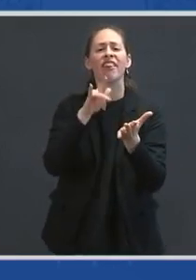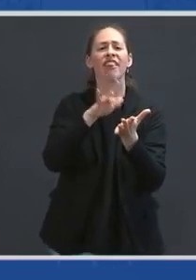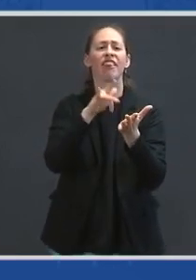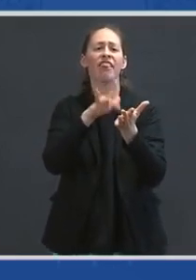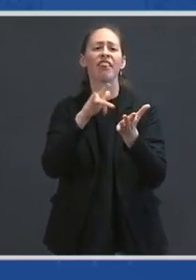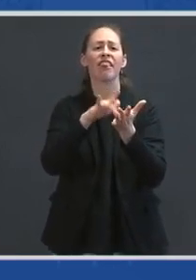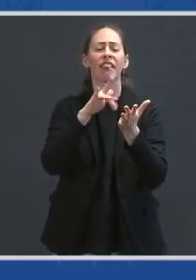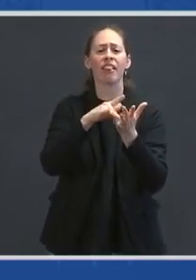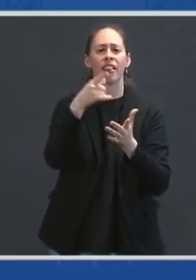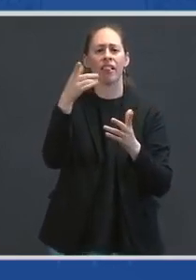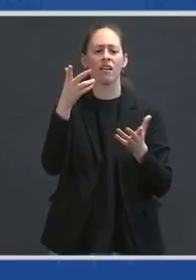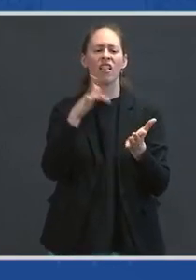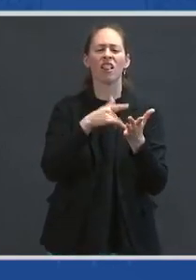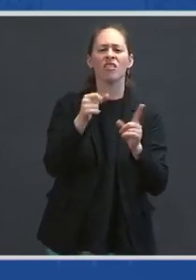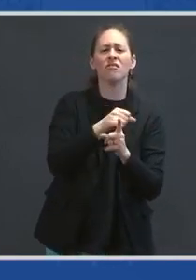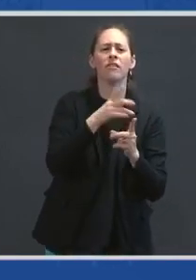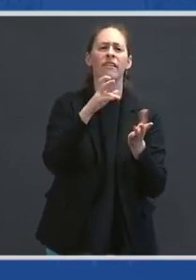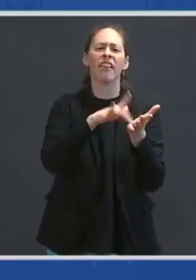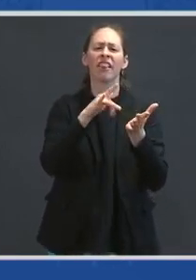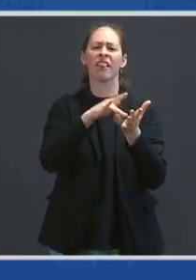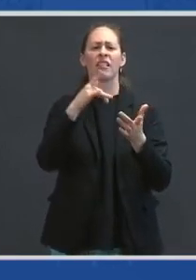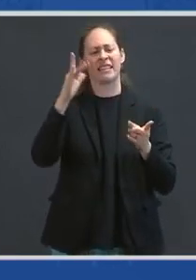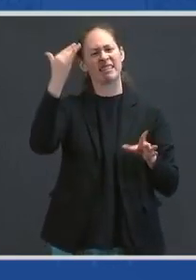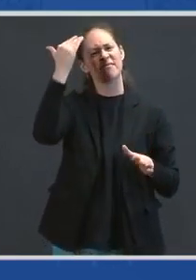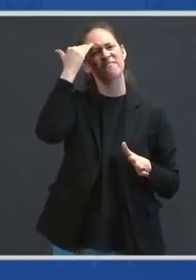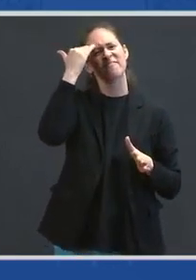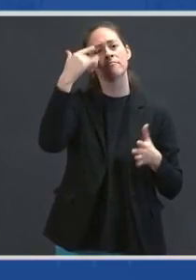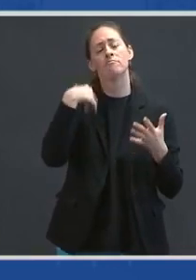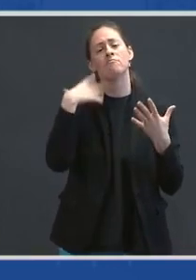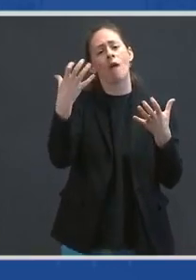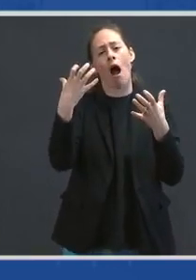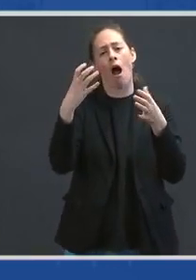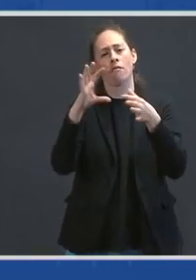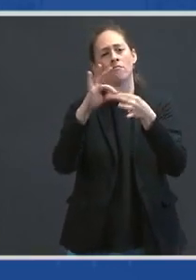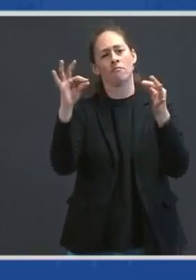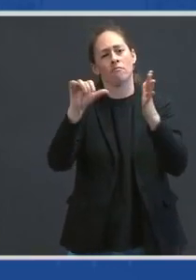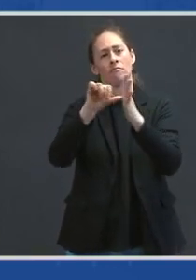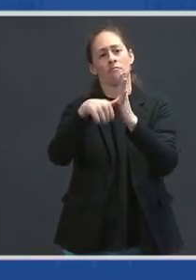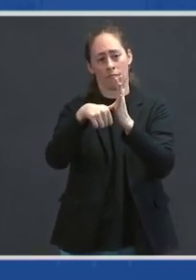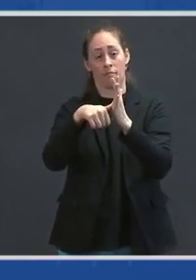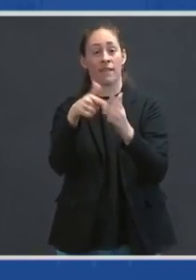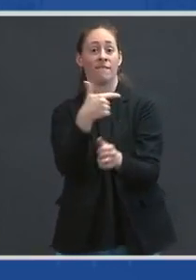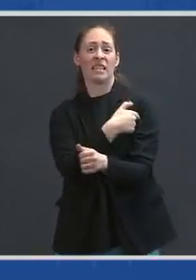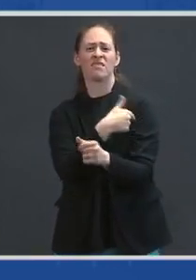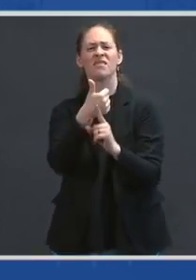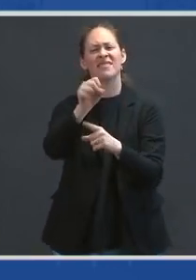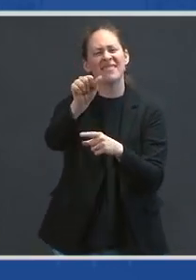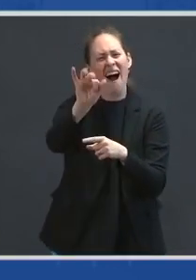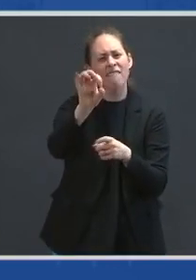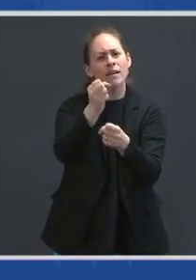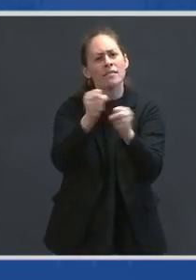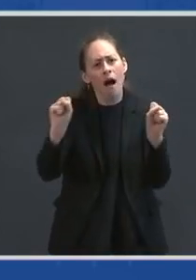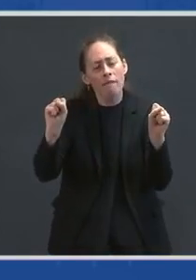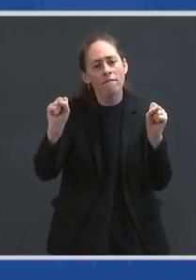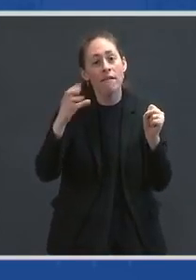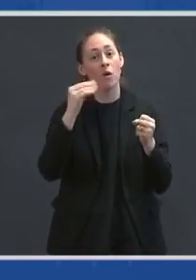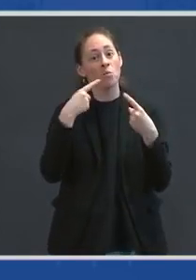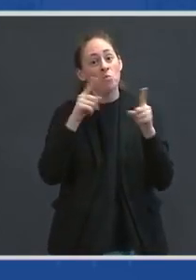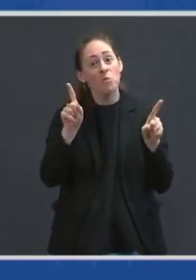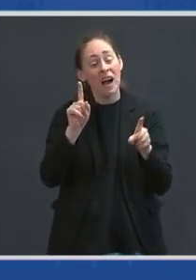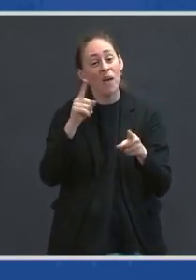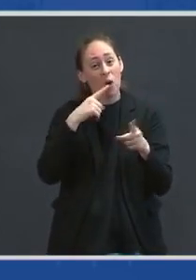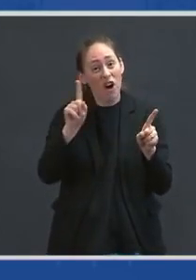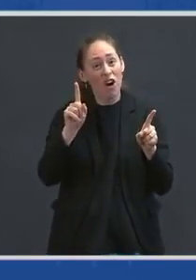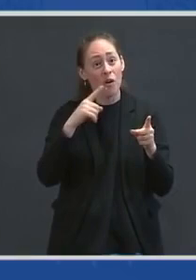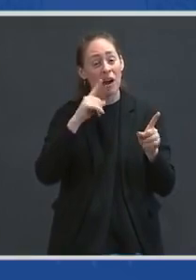that needs to cut through, it's this. The vaccines are safe and effective. And I believe as you see your neighbor, your husband,